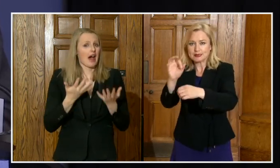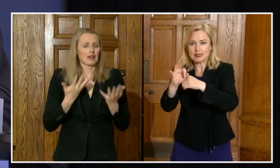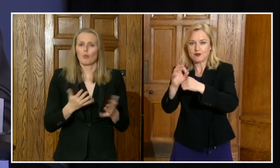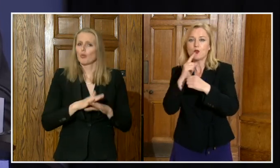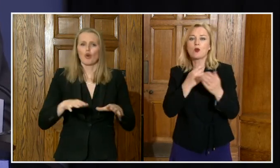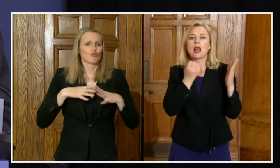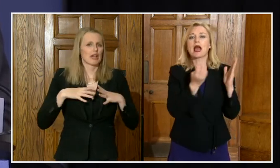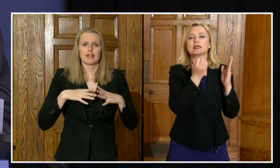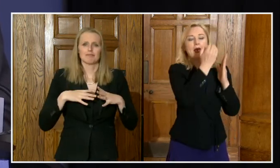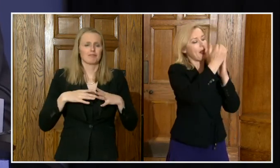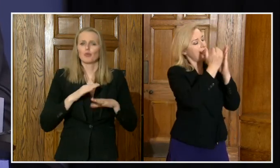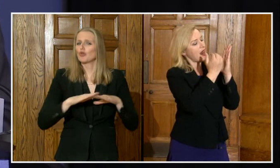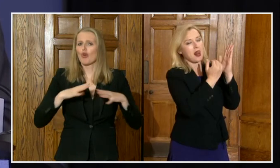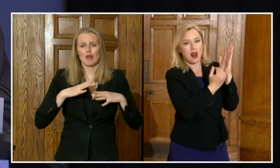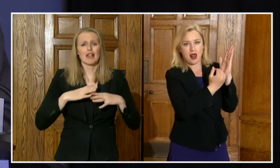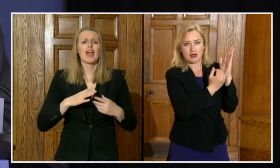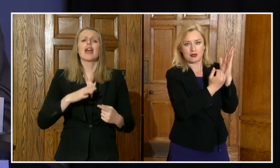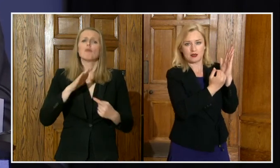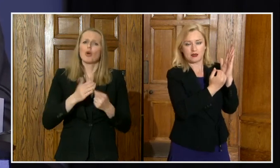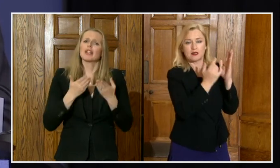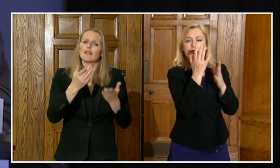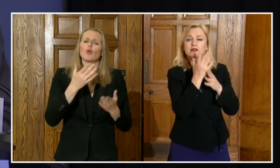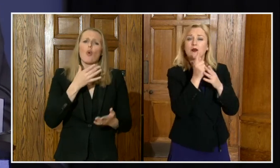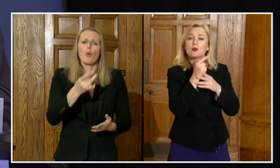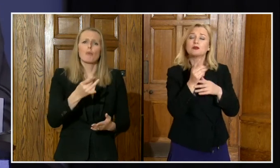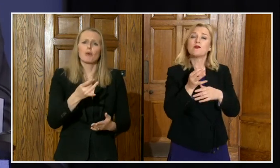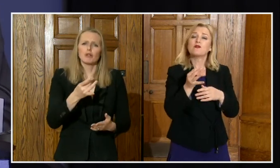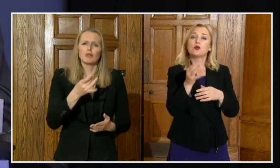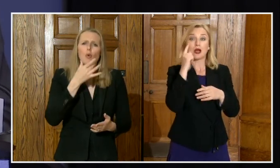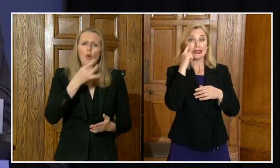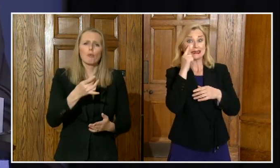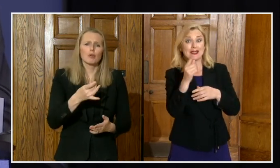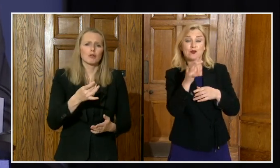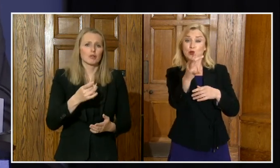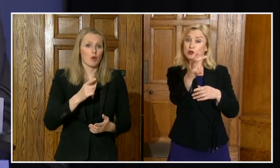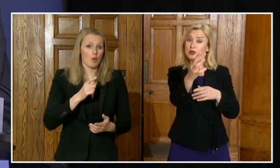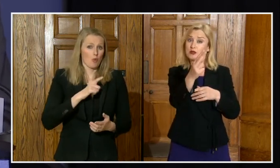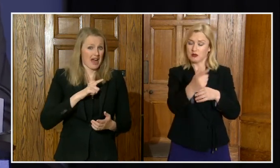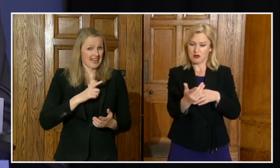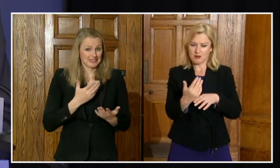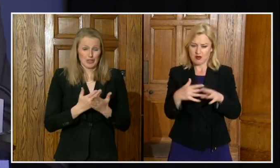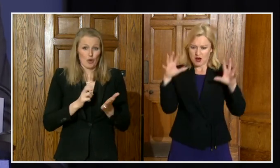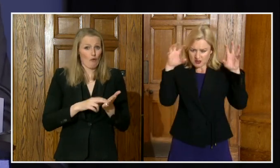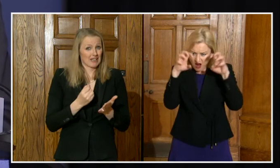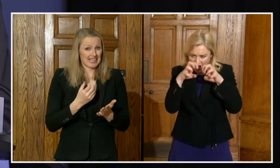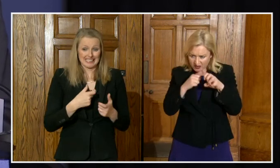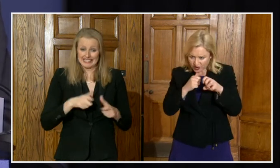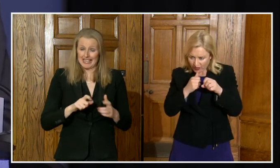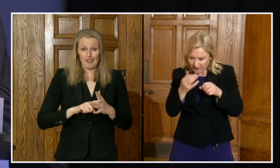earlier, that there's light at the end of the tunnel. That, as I've said, that this has a beginning, and we're still in the beginning into the